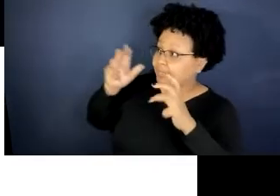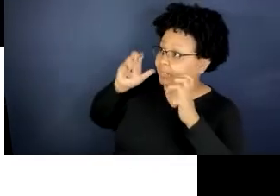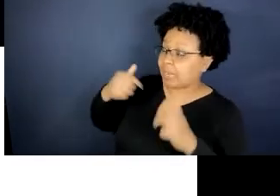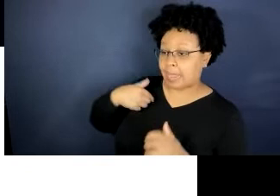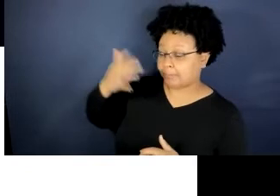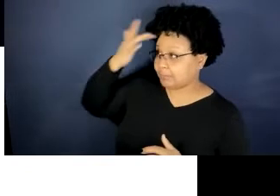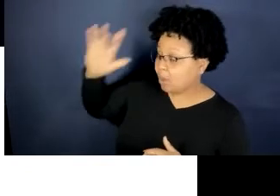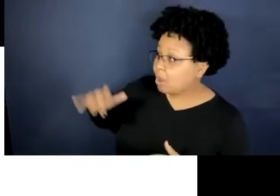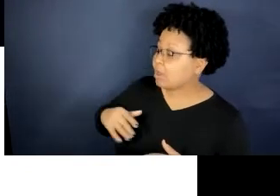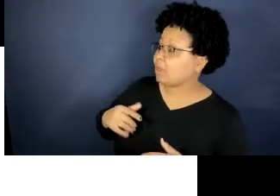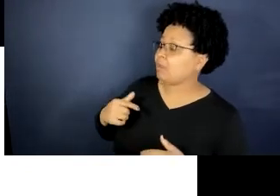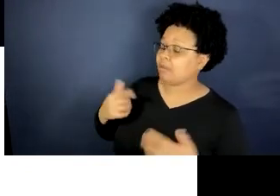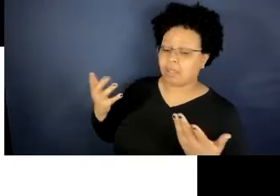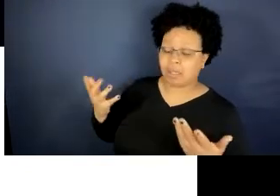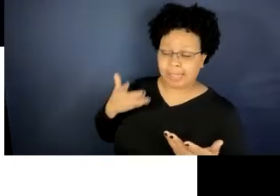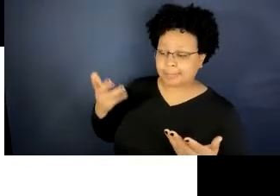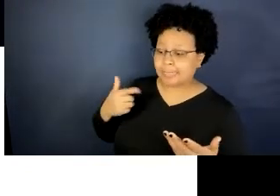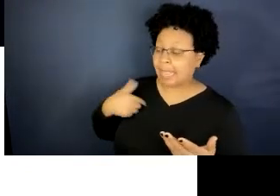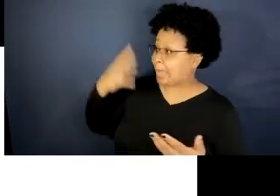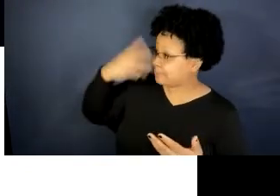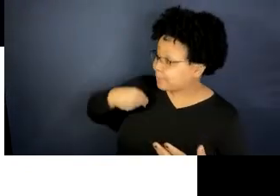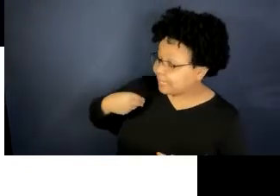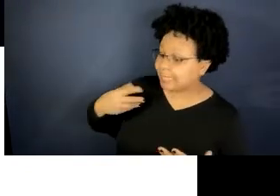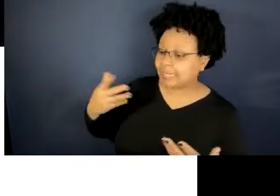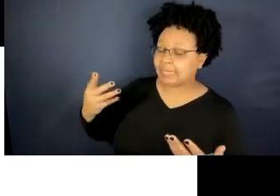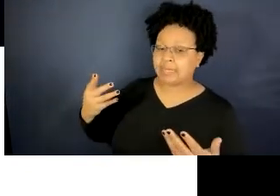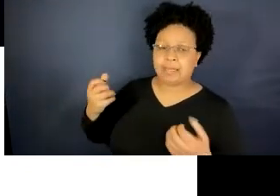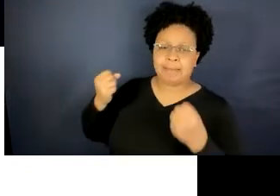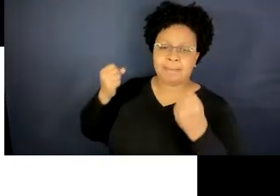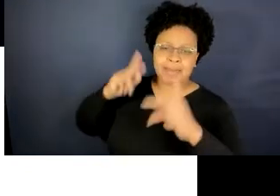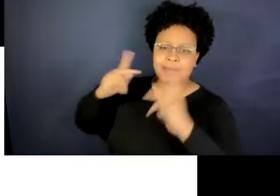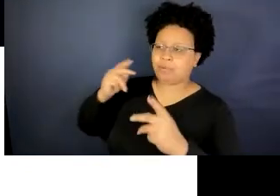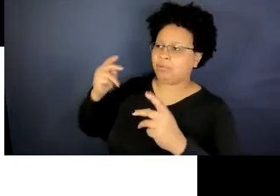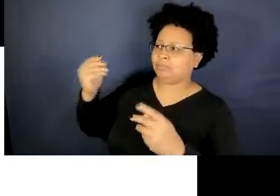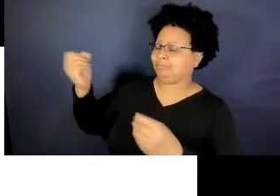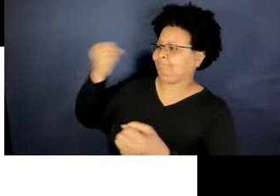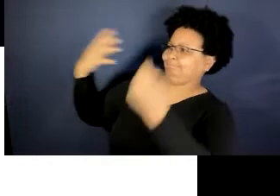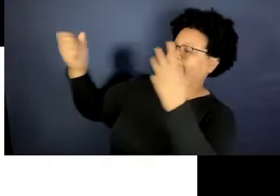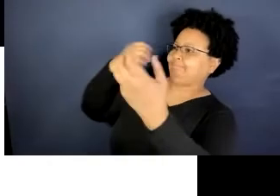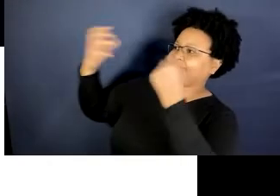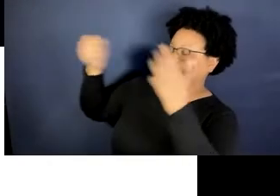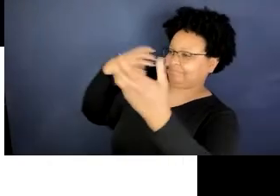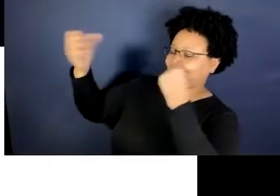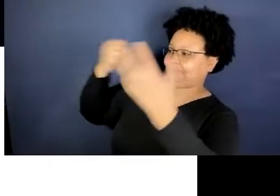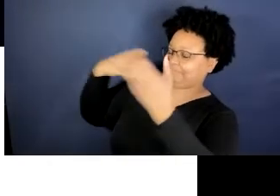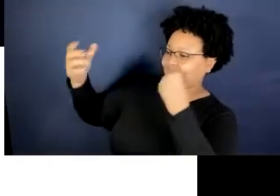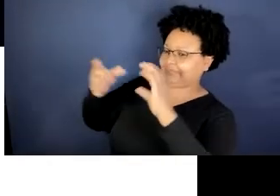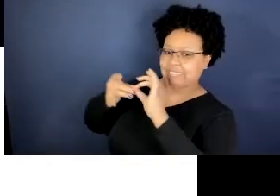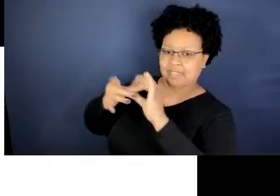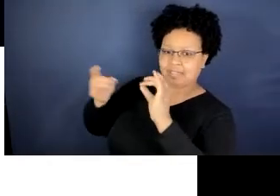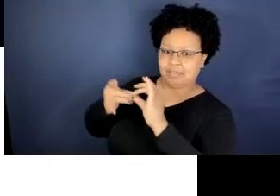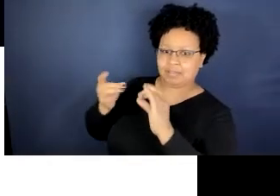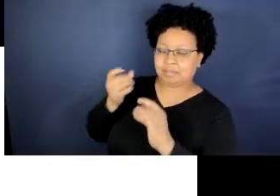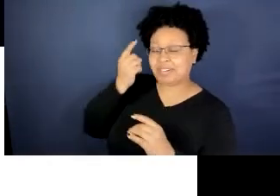told how pretty they are. They're told, they're told all kinds of stuff. Don't believe the